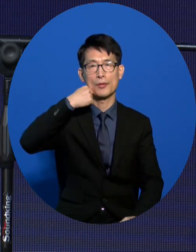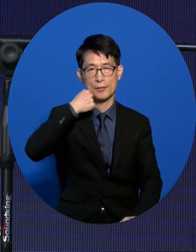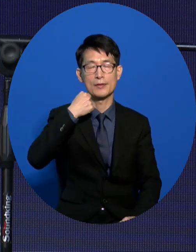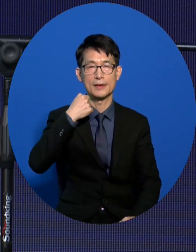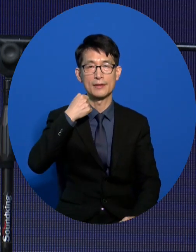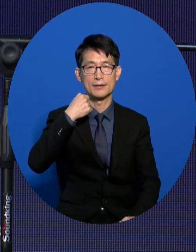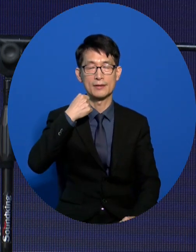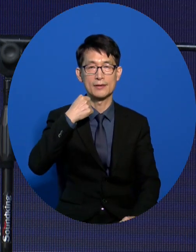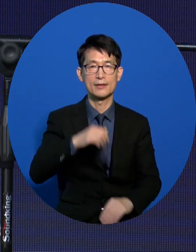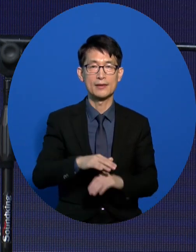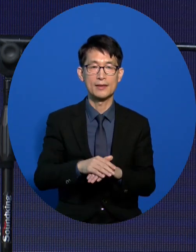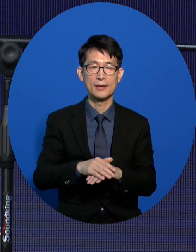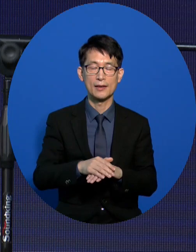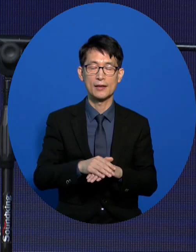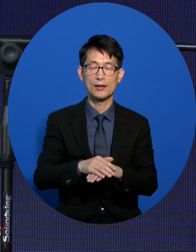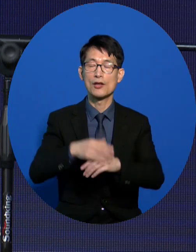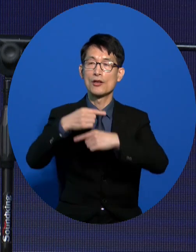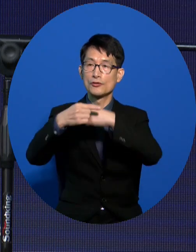is why